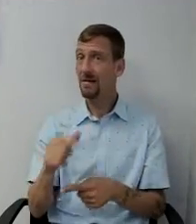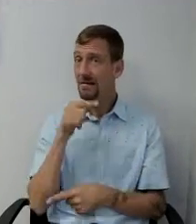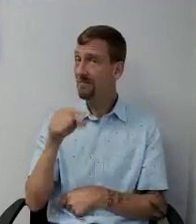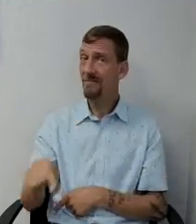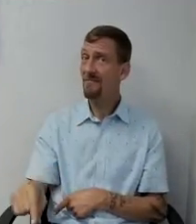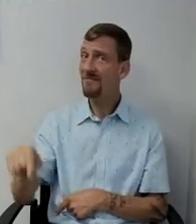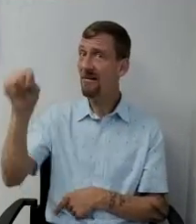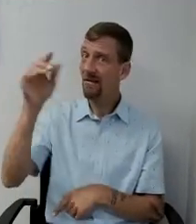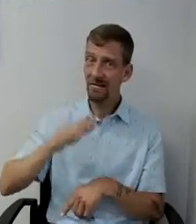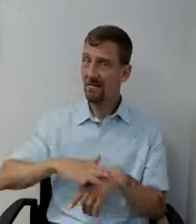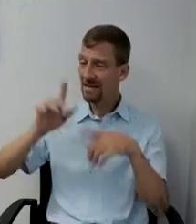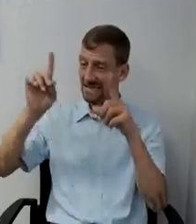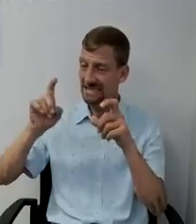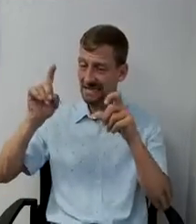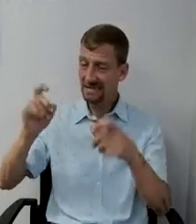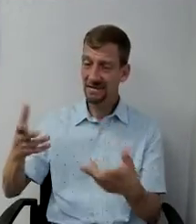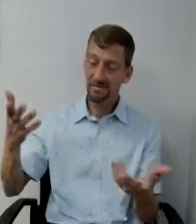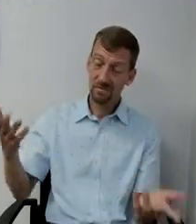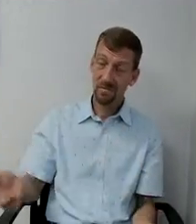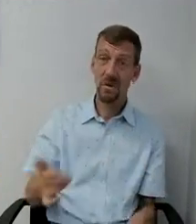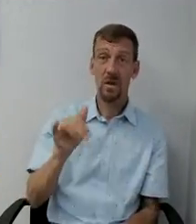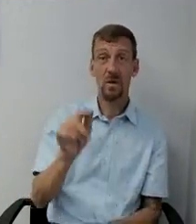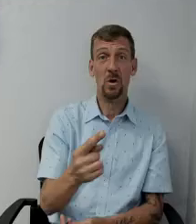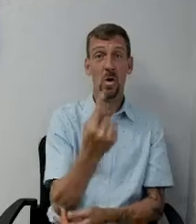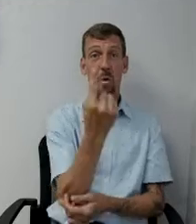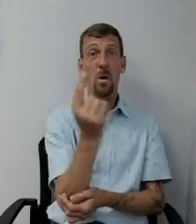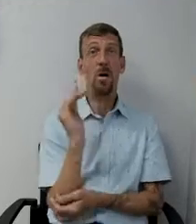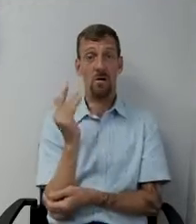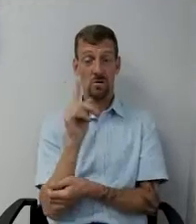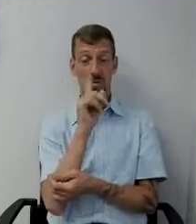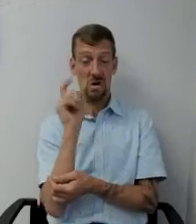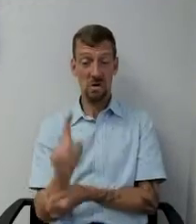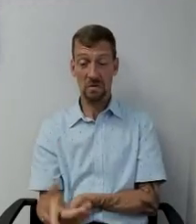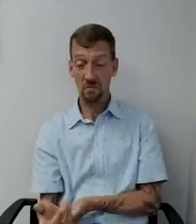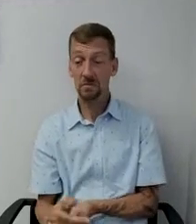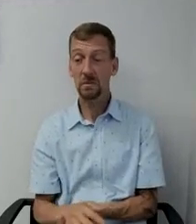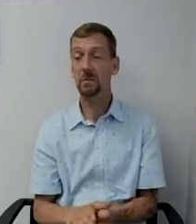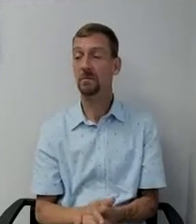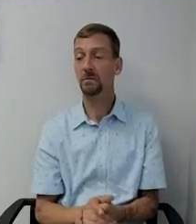them. So that's one of the the questions is,